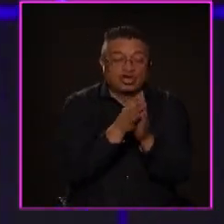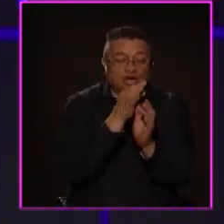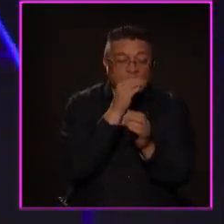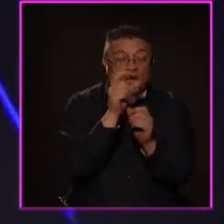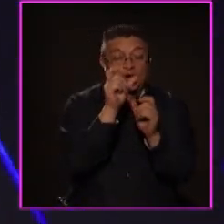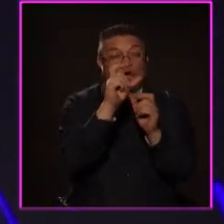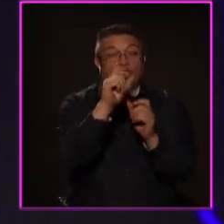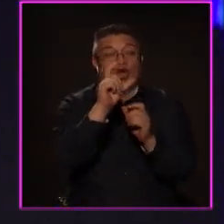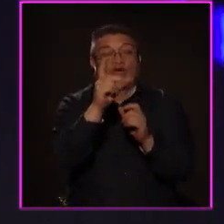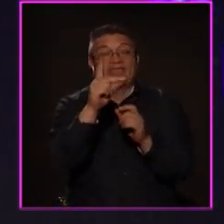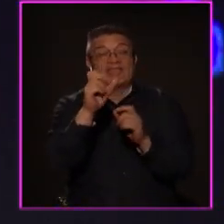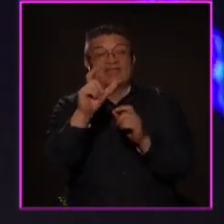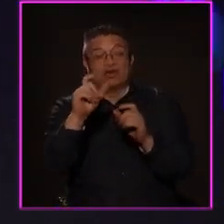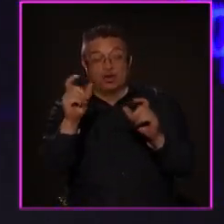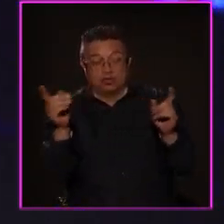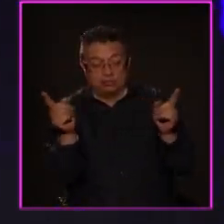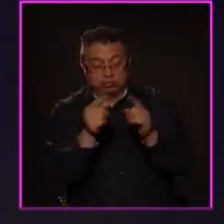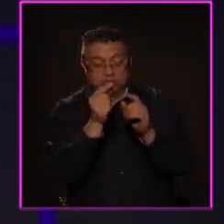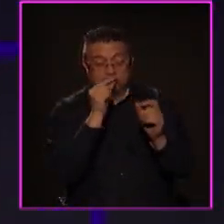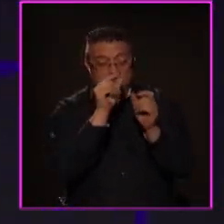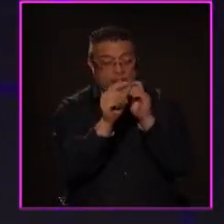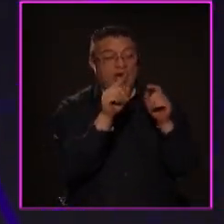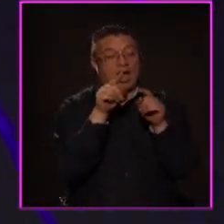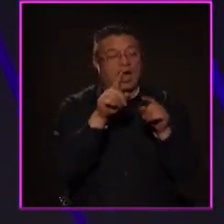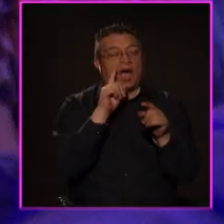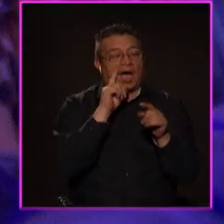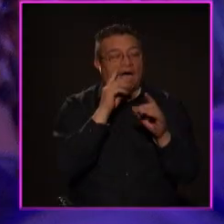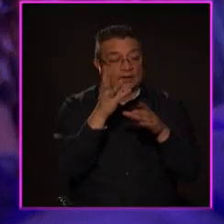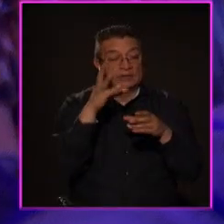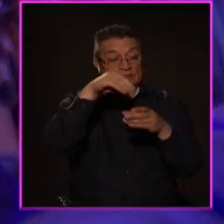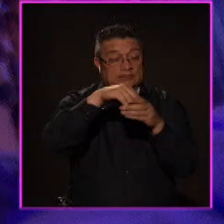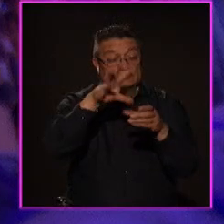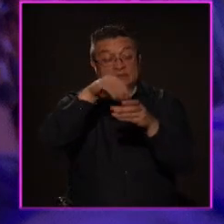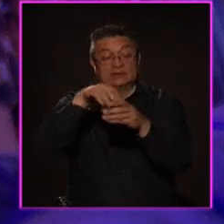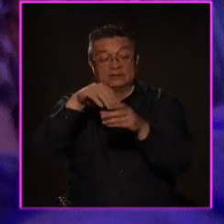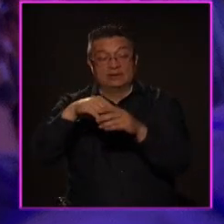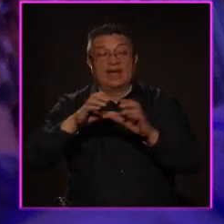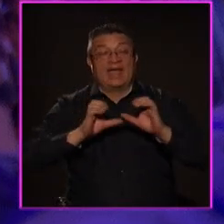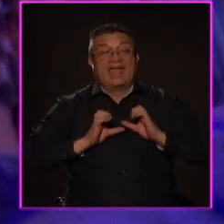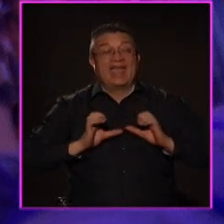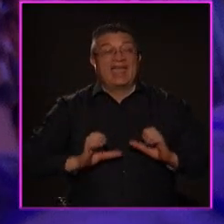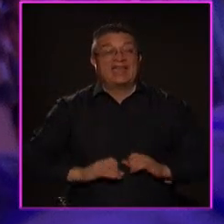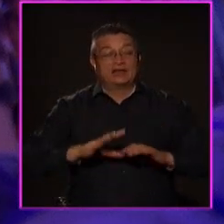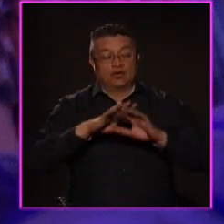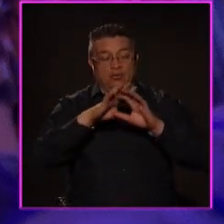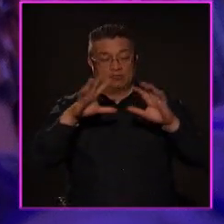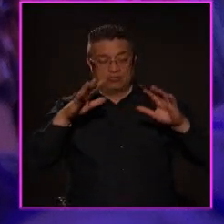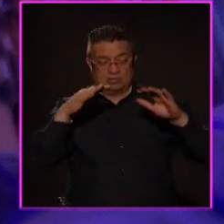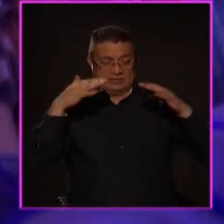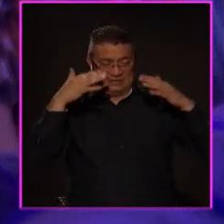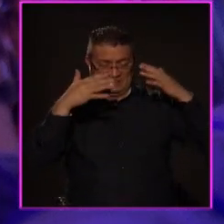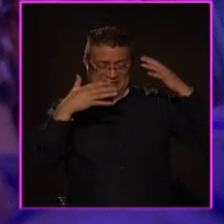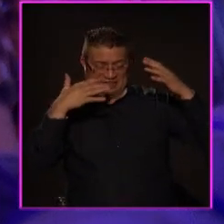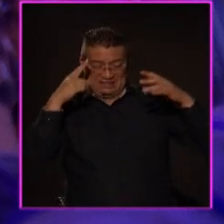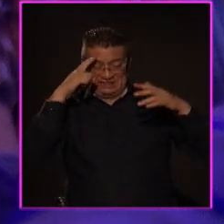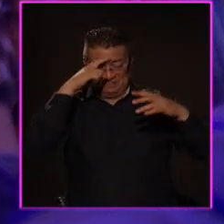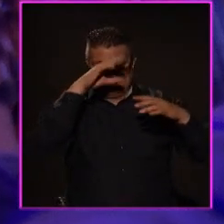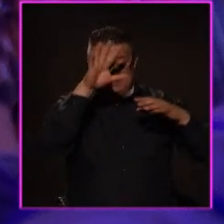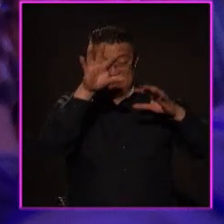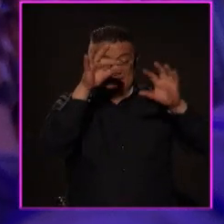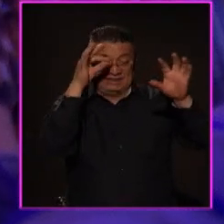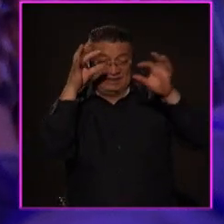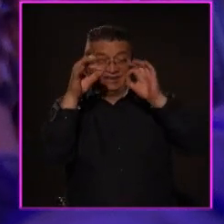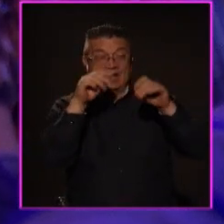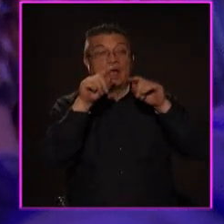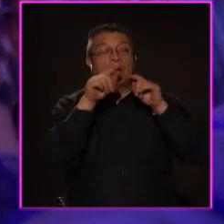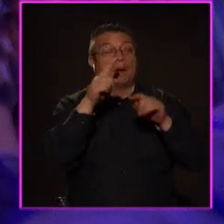ethical principles, and that's important, but it doesn't constrain the developers, right, to